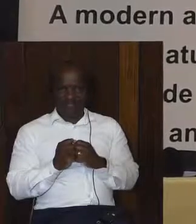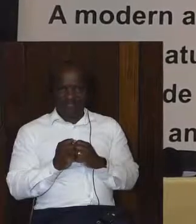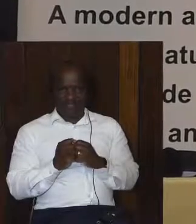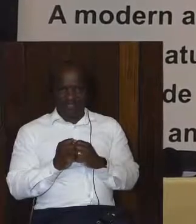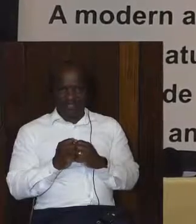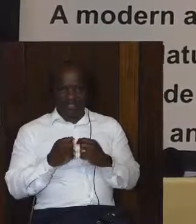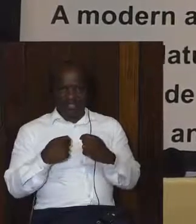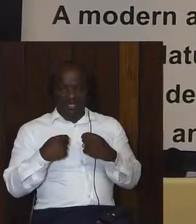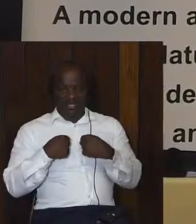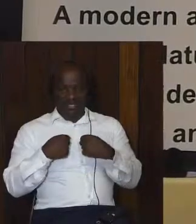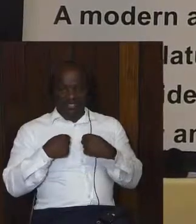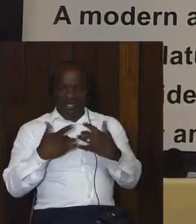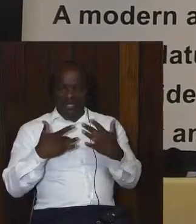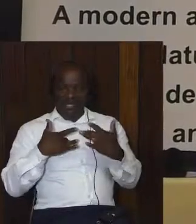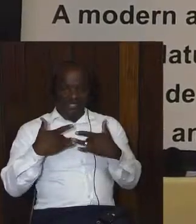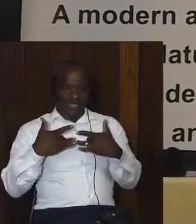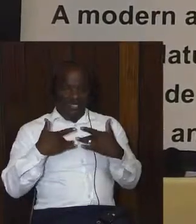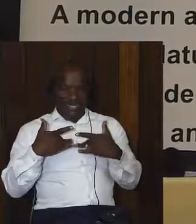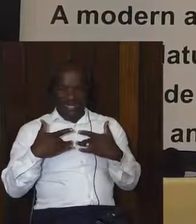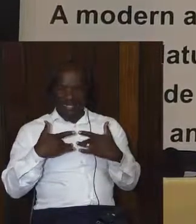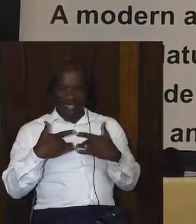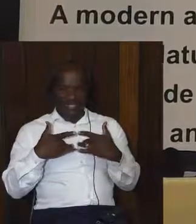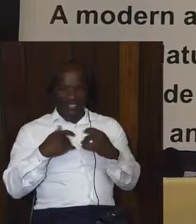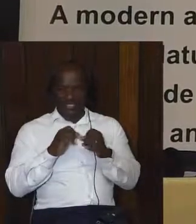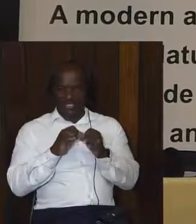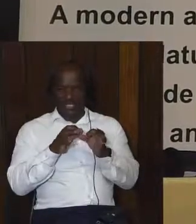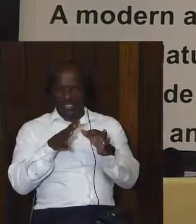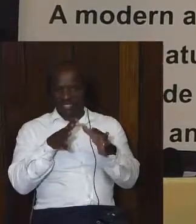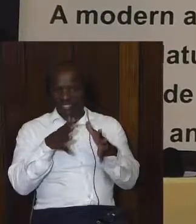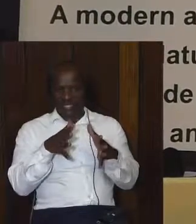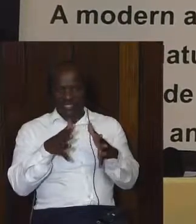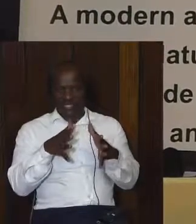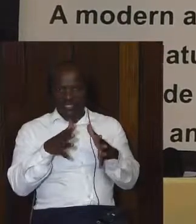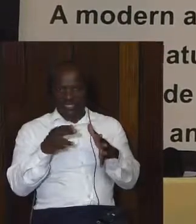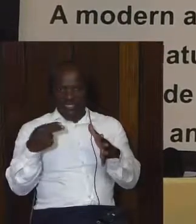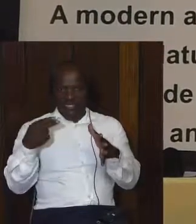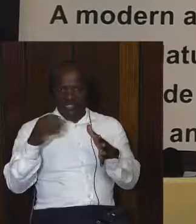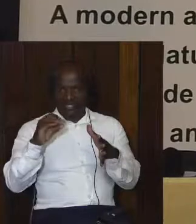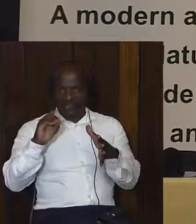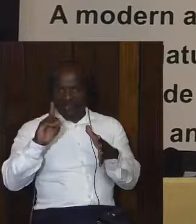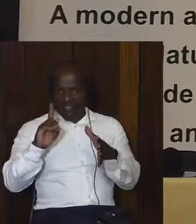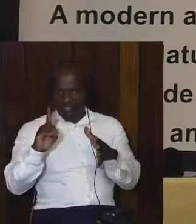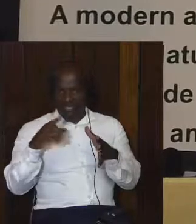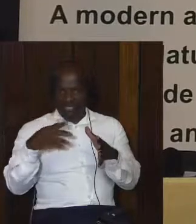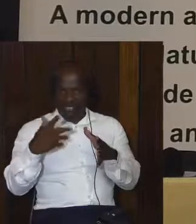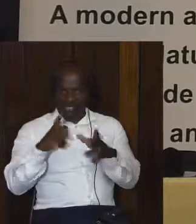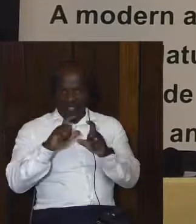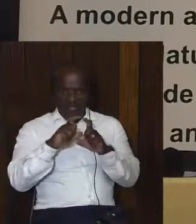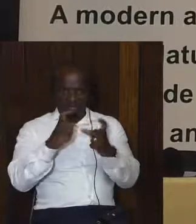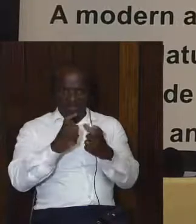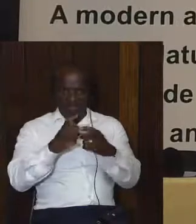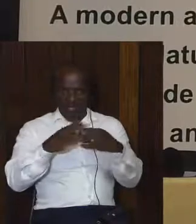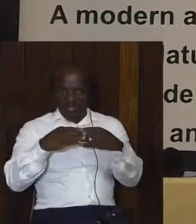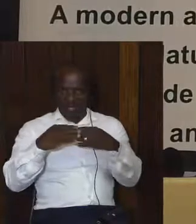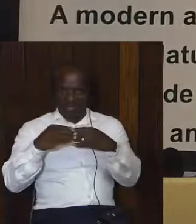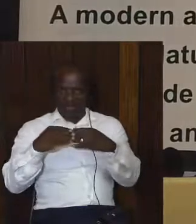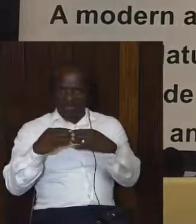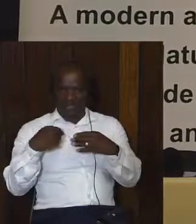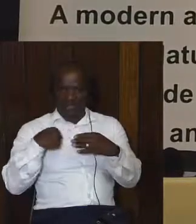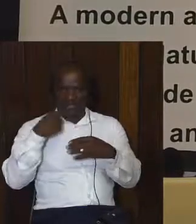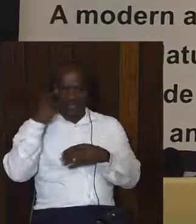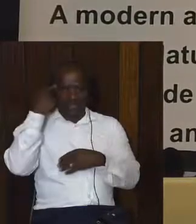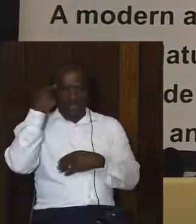My major concern, Chair, and the HOD and committee members, I think